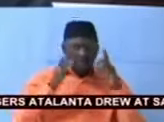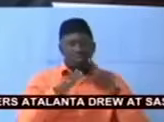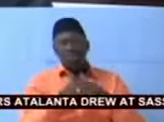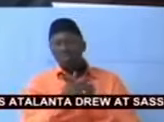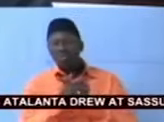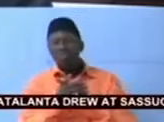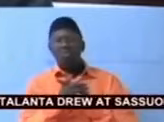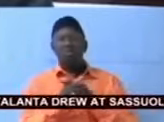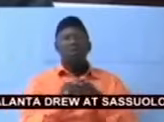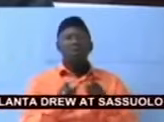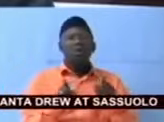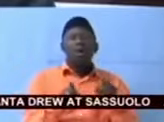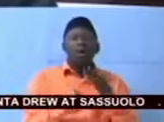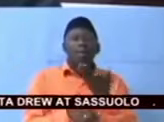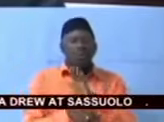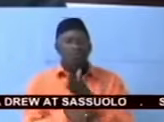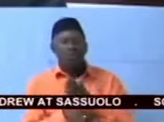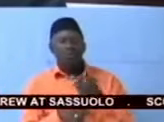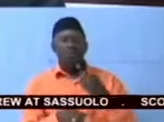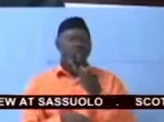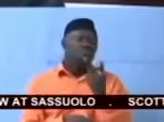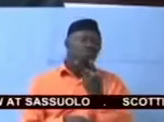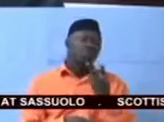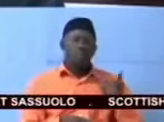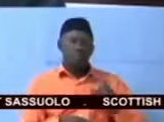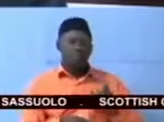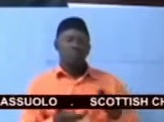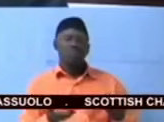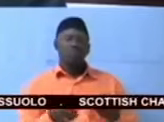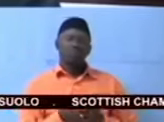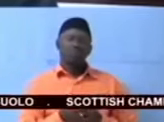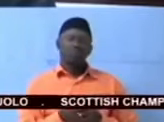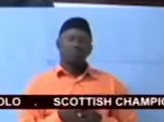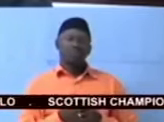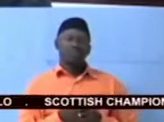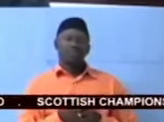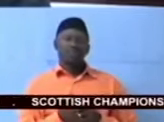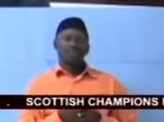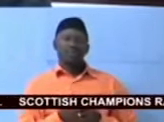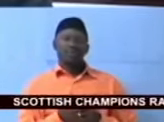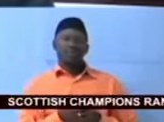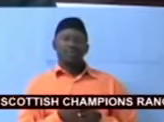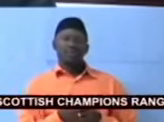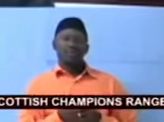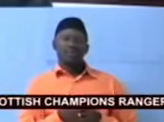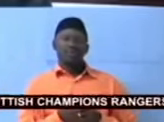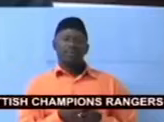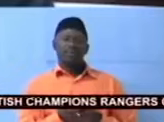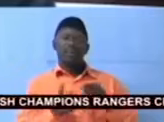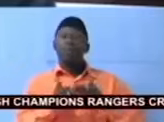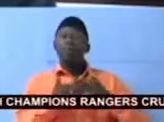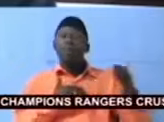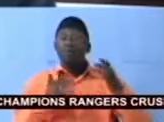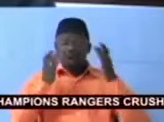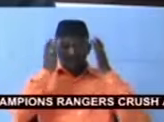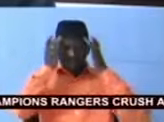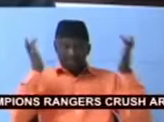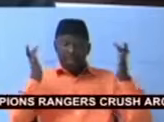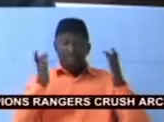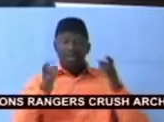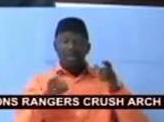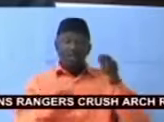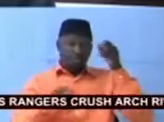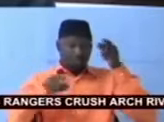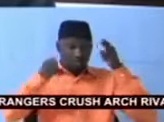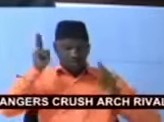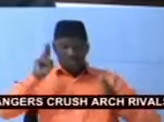bo xamne digënté nit ak nit la. The principal magistrate at the time, who would have been the most experienced on the bench at the time, ki nga xamne nak moy